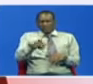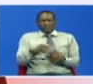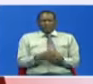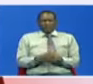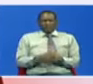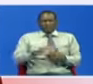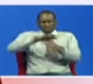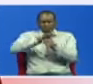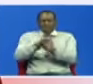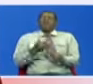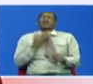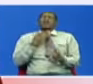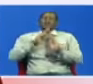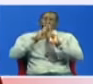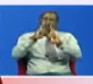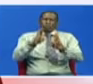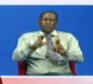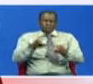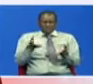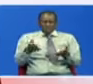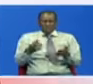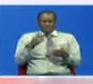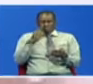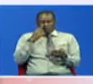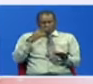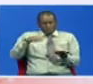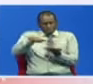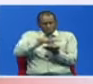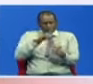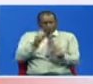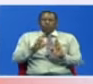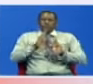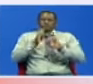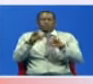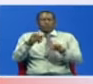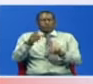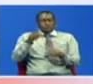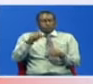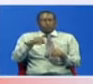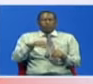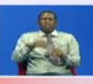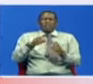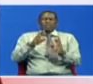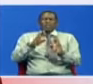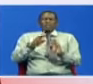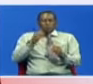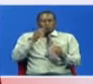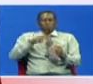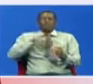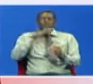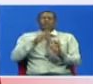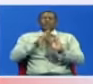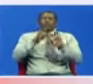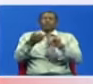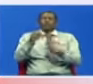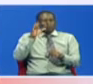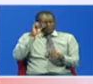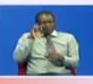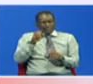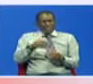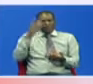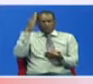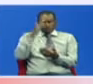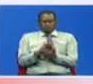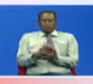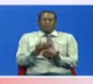want to report here gladly that the home deaths that we initially reported from Mombasa have since ceased. I want to thank Mombasa County